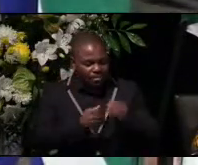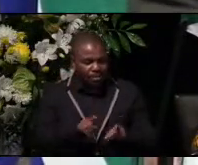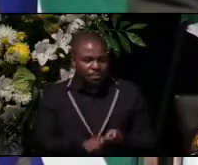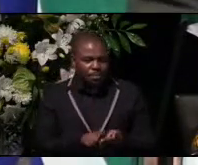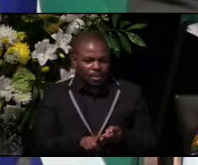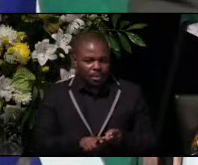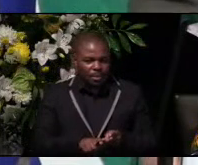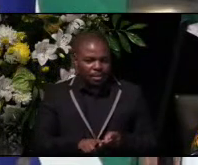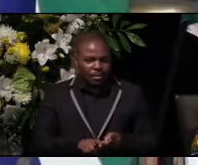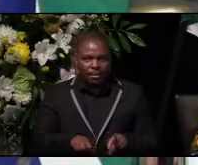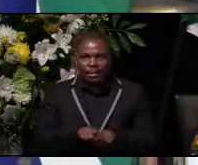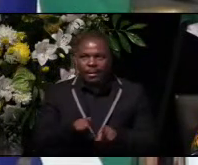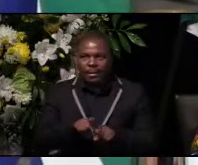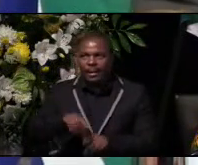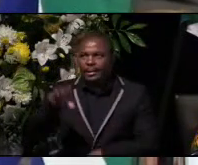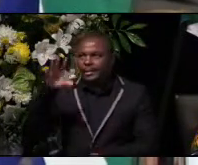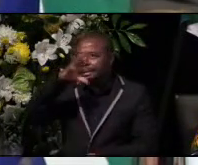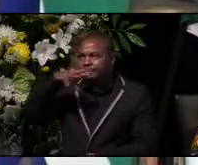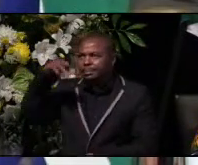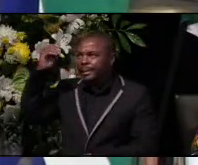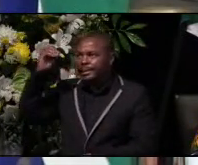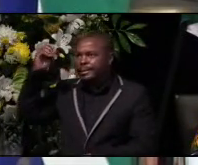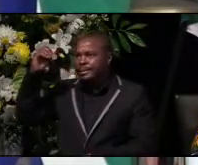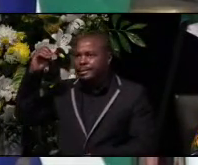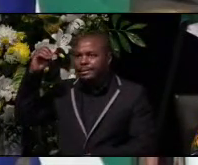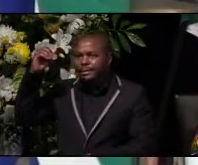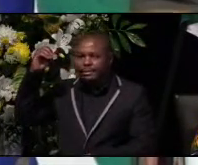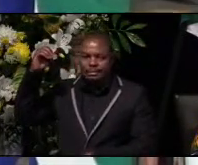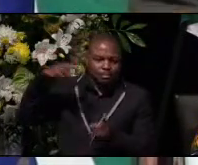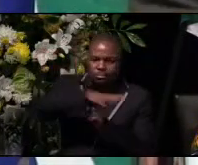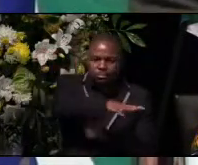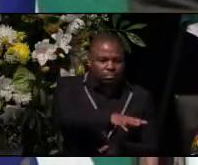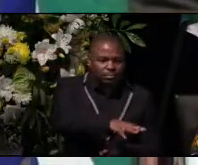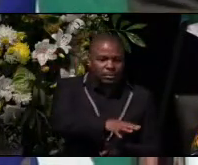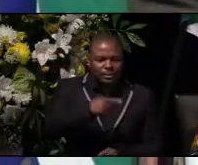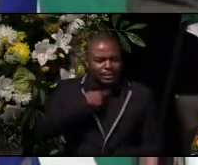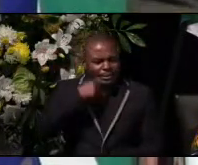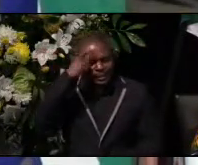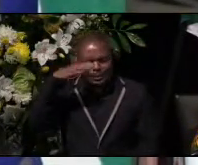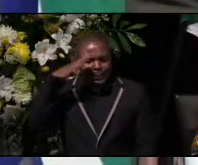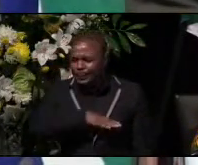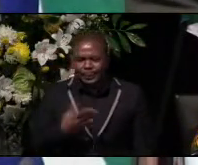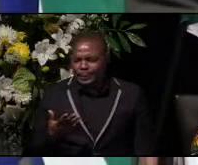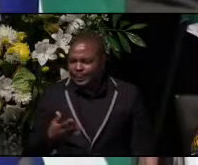possessed by spirits that are difficult to understand